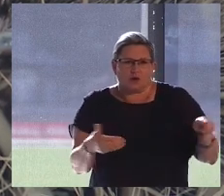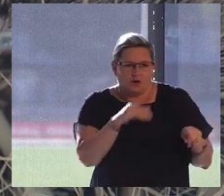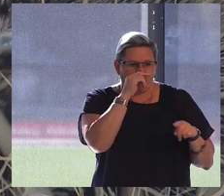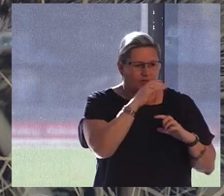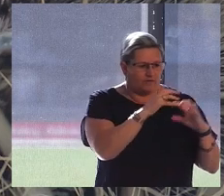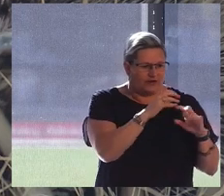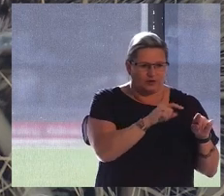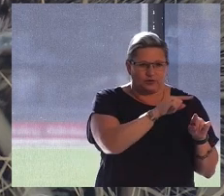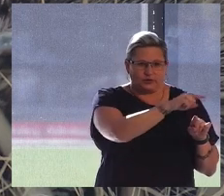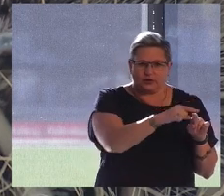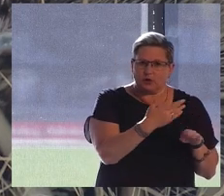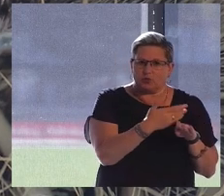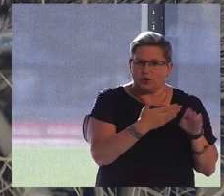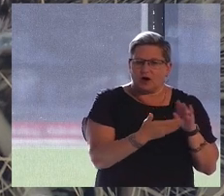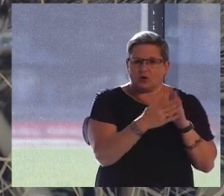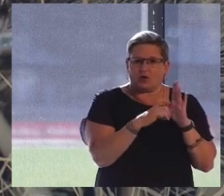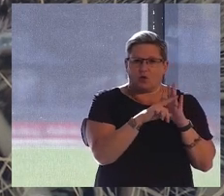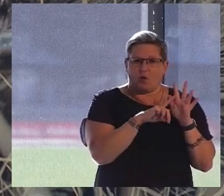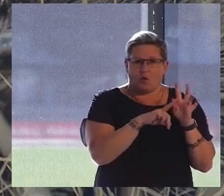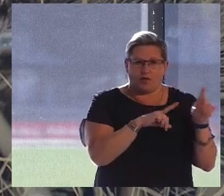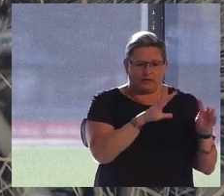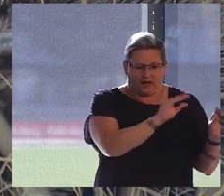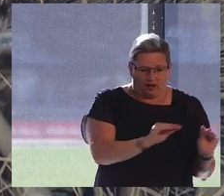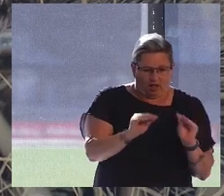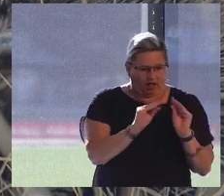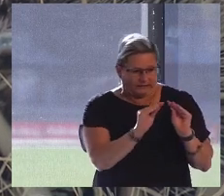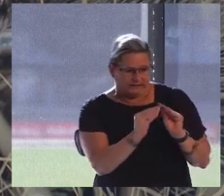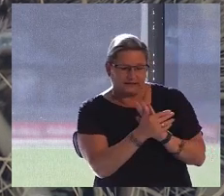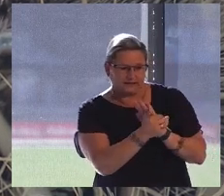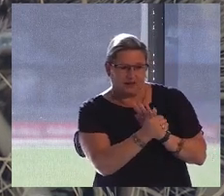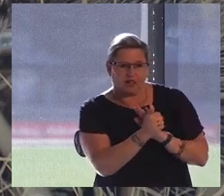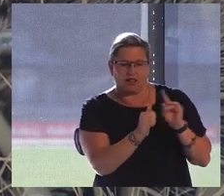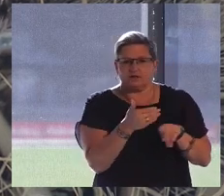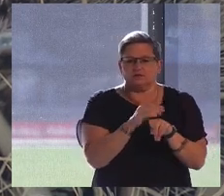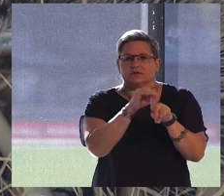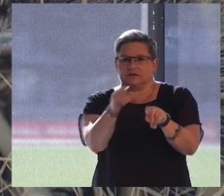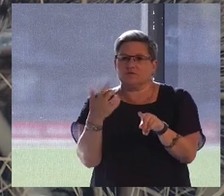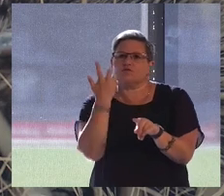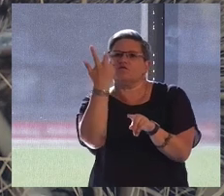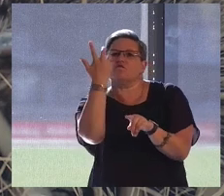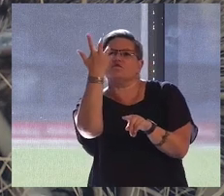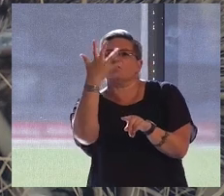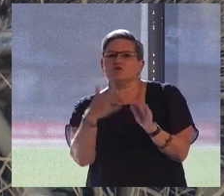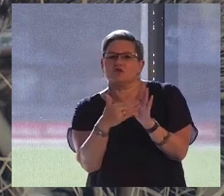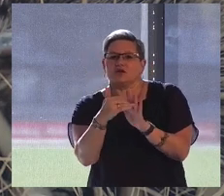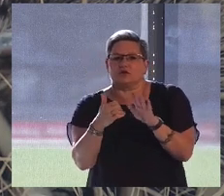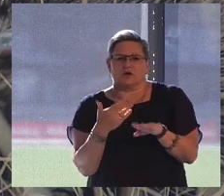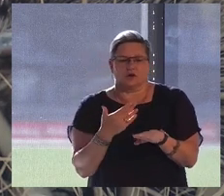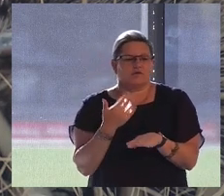traditionally worked in coal into clean energy and into clean tech and the industries of the future, I think we probably could have found some common